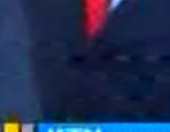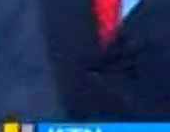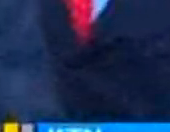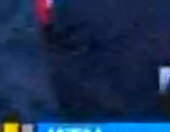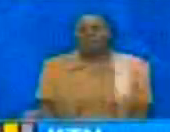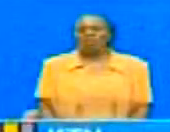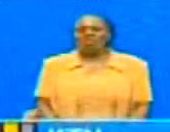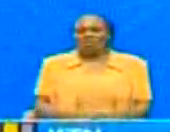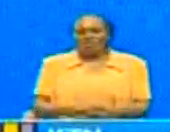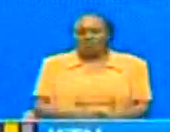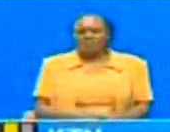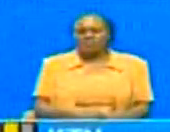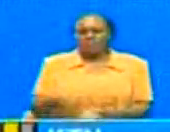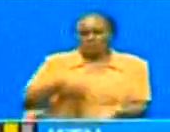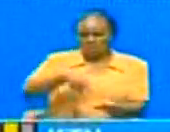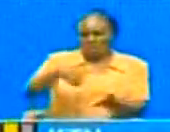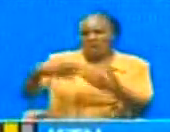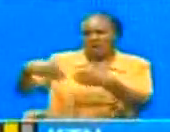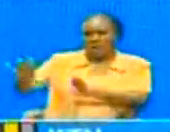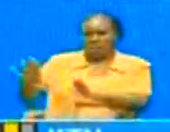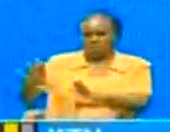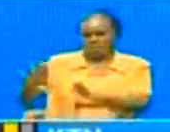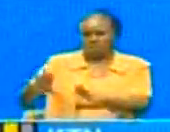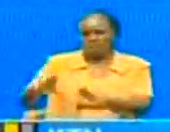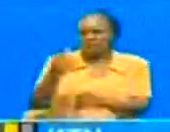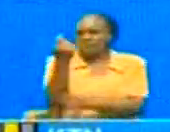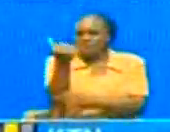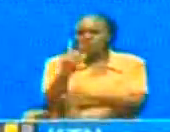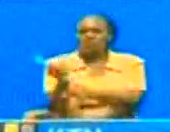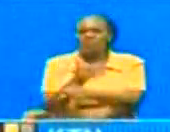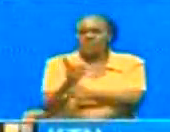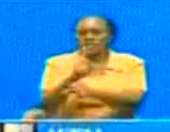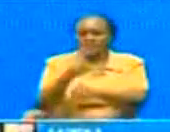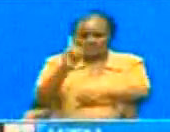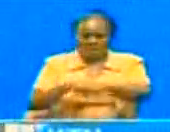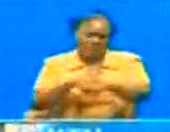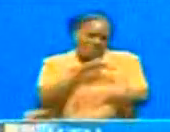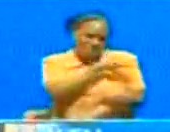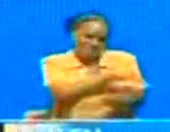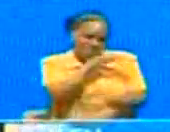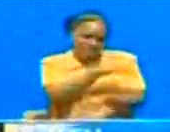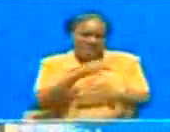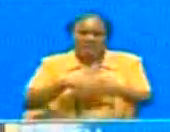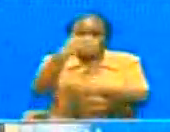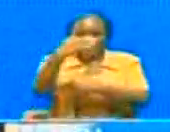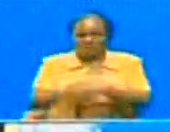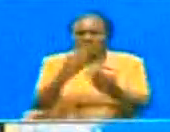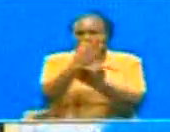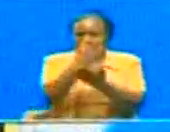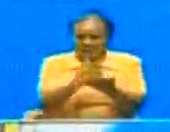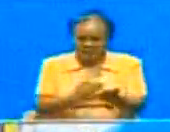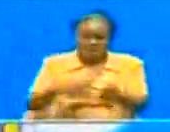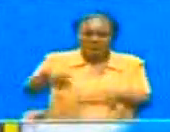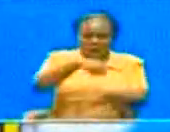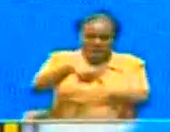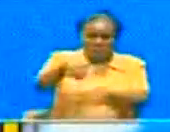A cheerful Wa Iria walked out of Integrity Center a few minutes to 5 p.m. This was after a half-hour-long